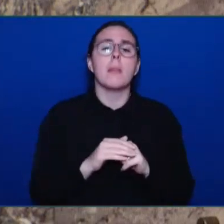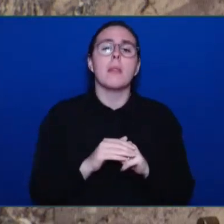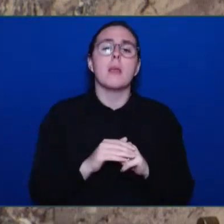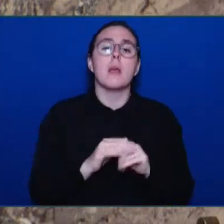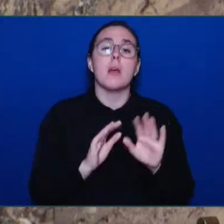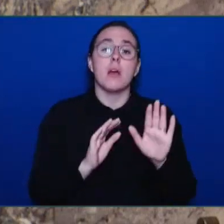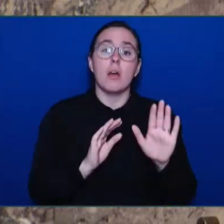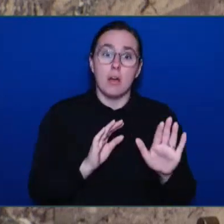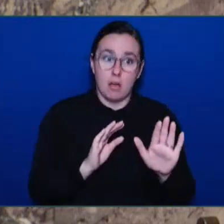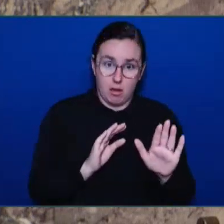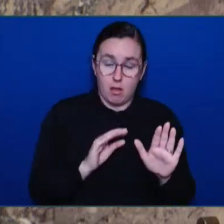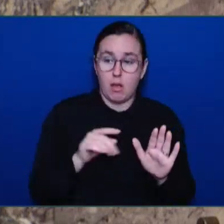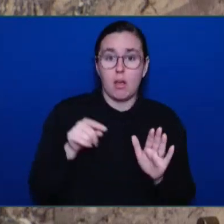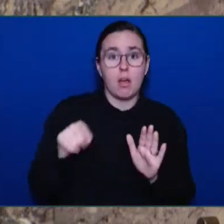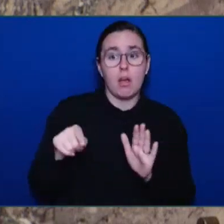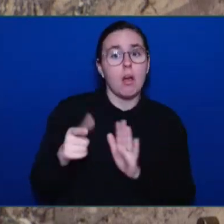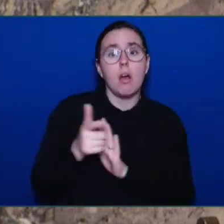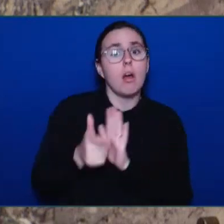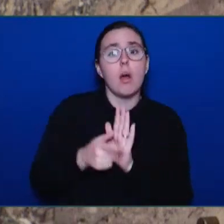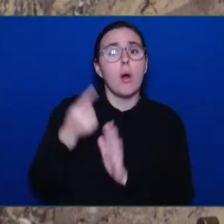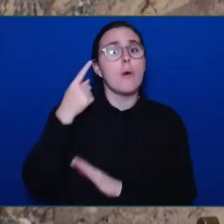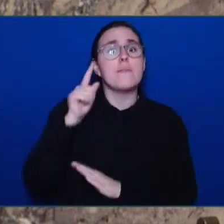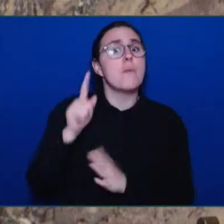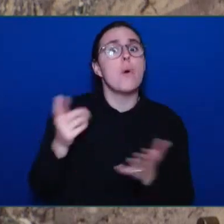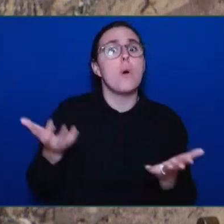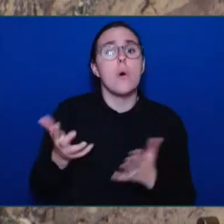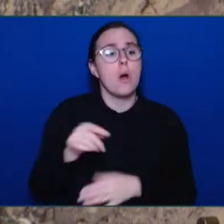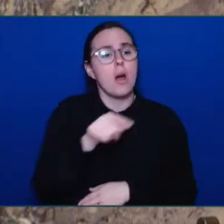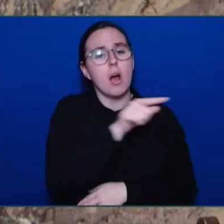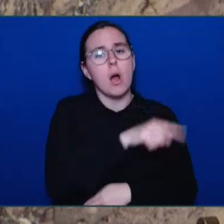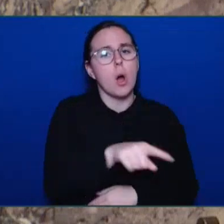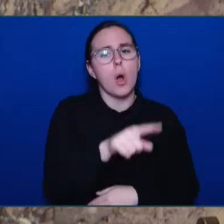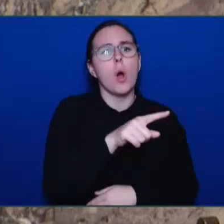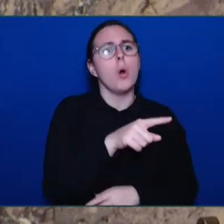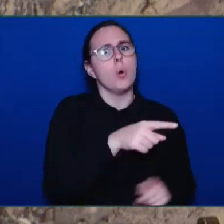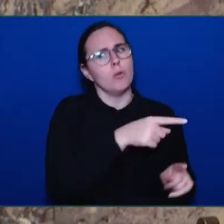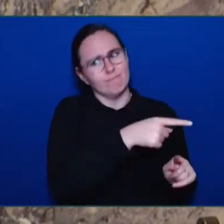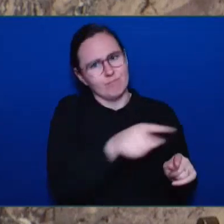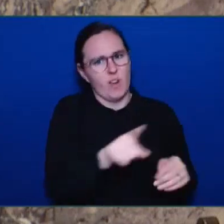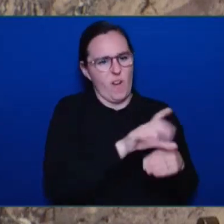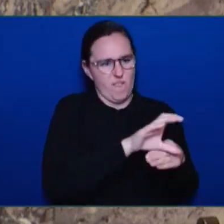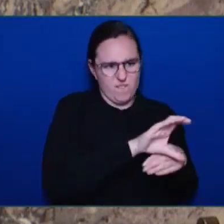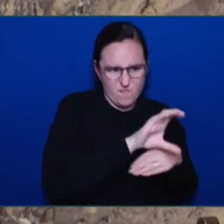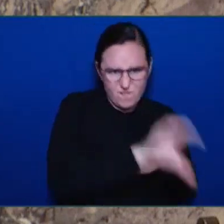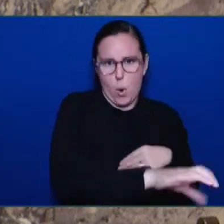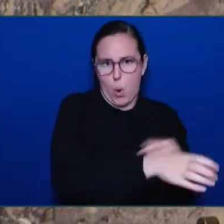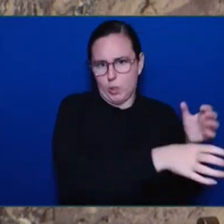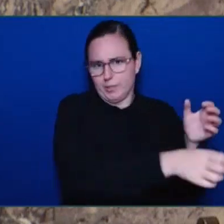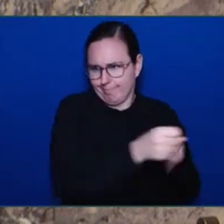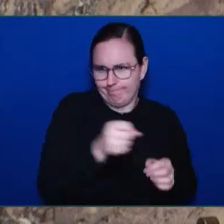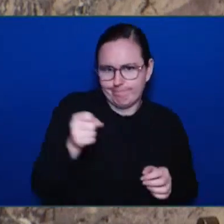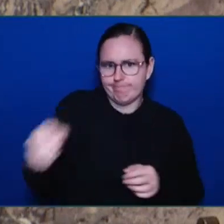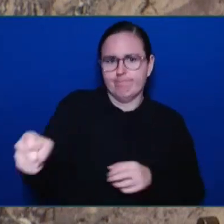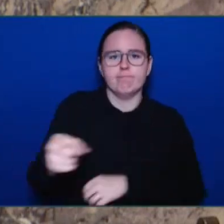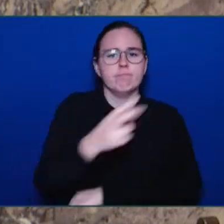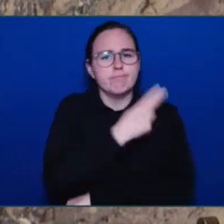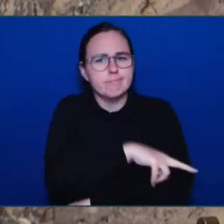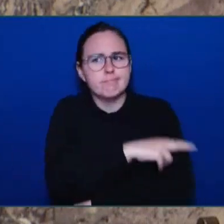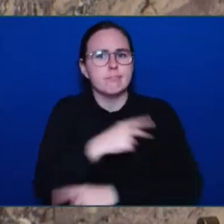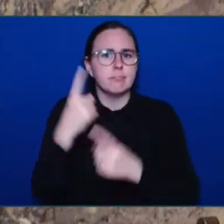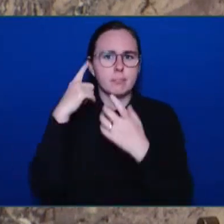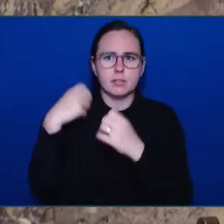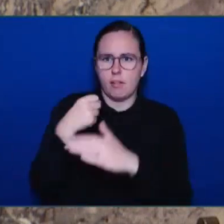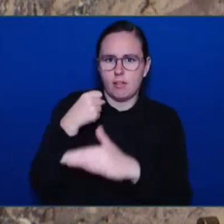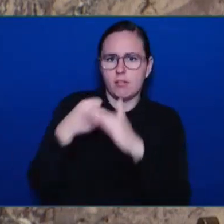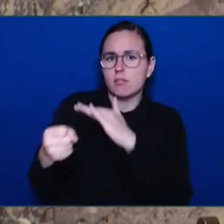are also working under the Mental Health Act. We have brought in a rights advice process, as was